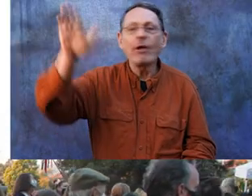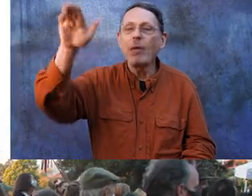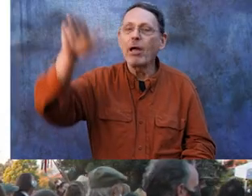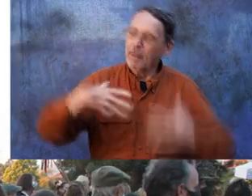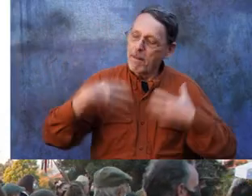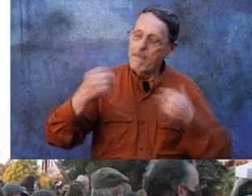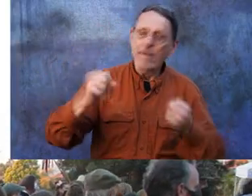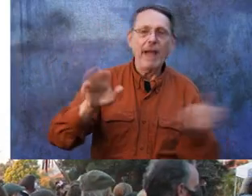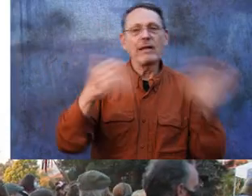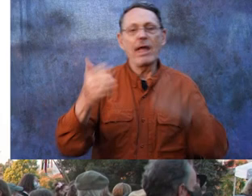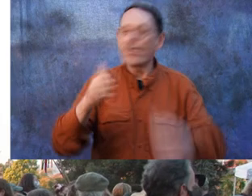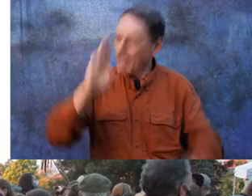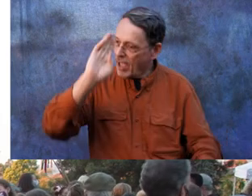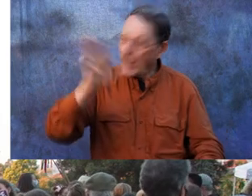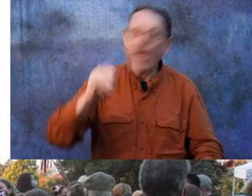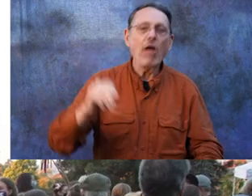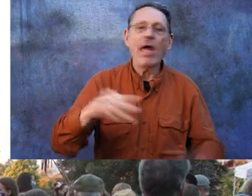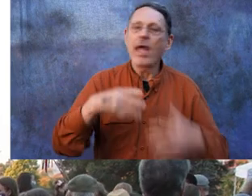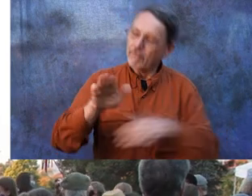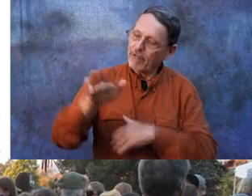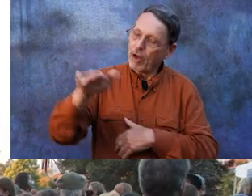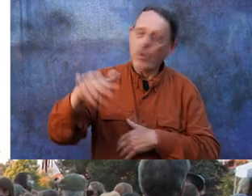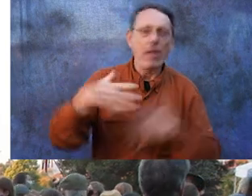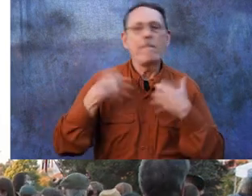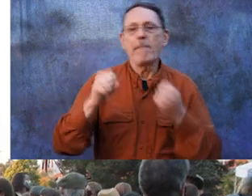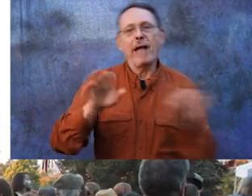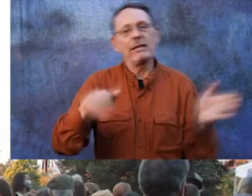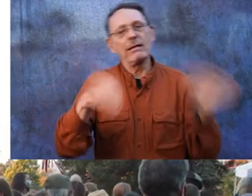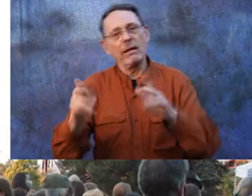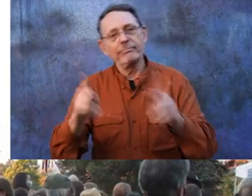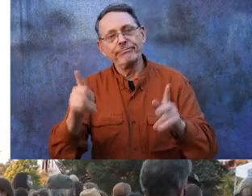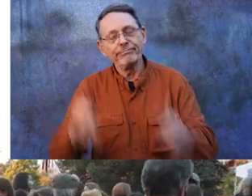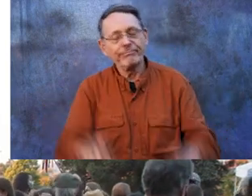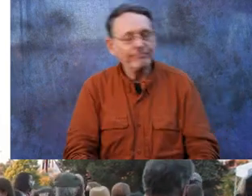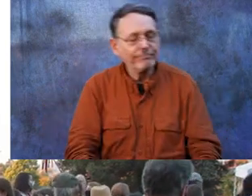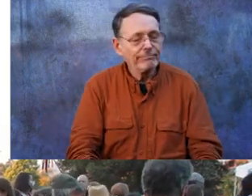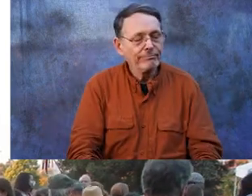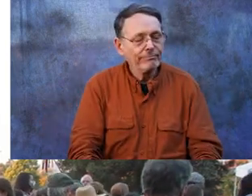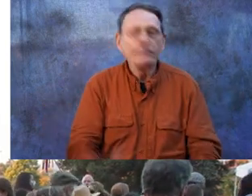farewell, mighty dead. Hail and farewell, mighty dead.